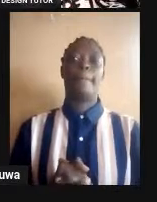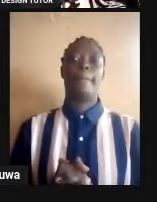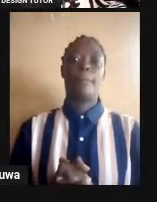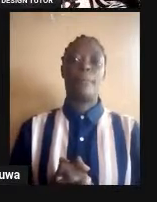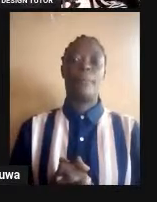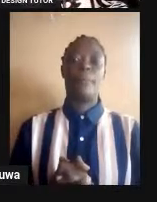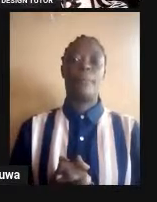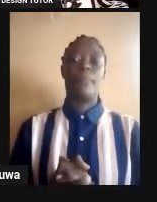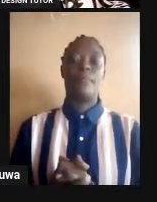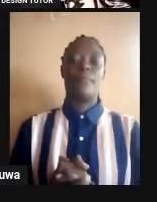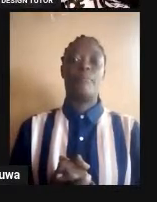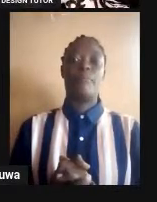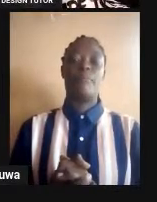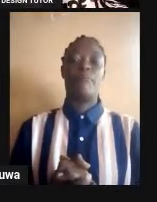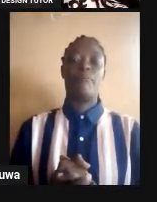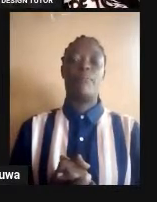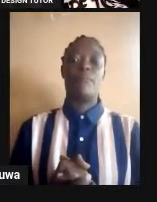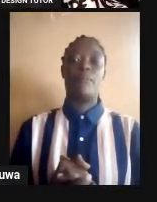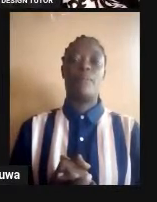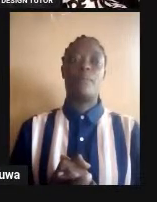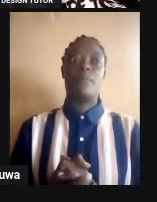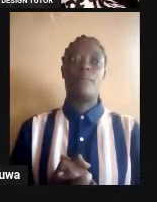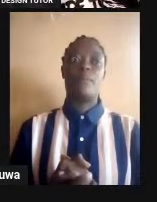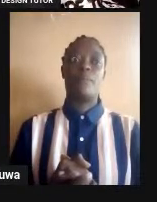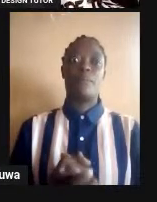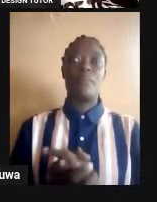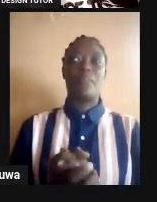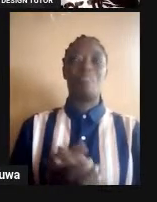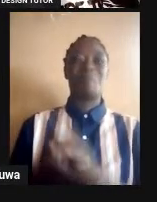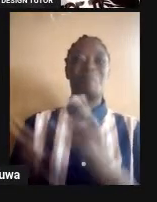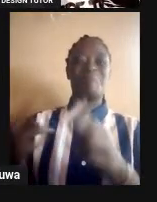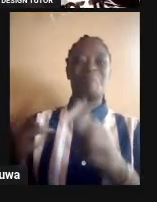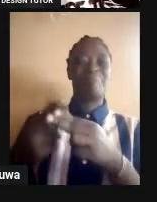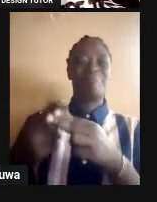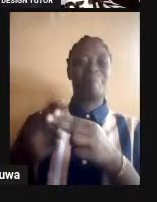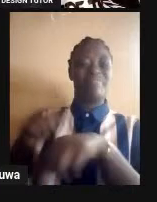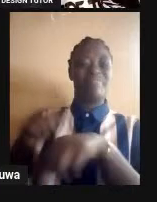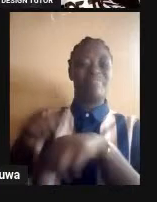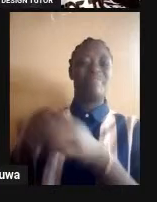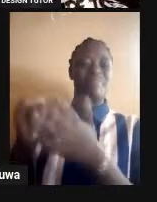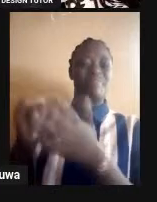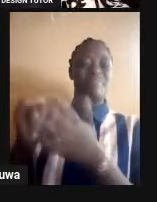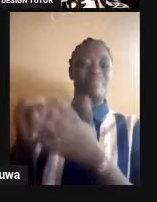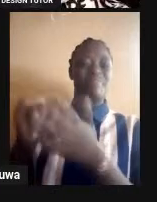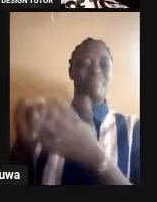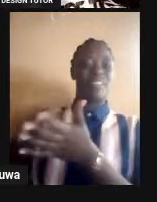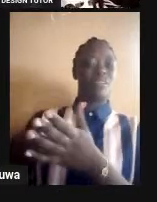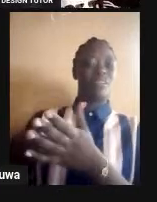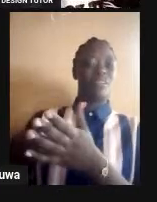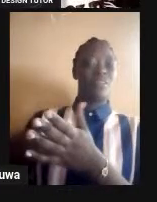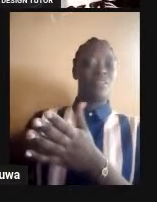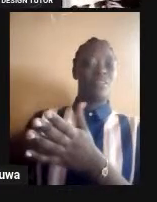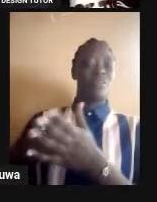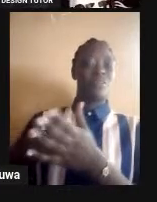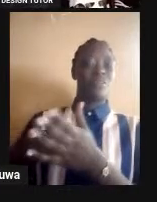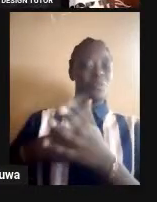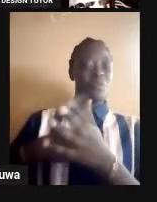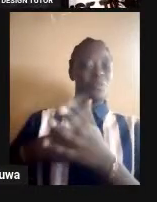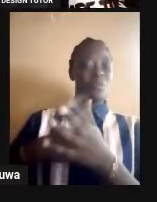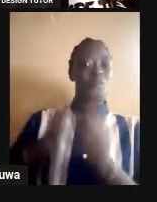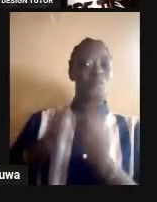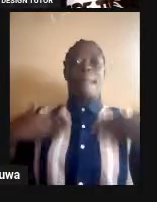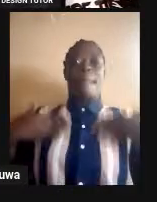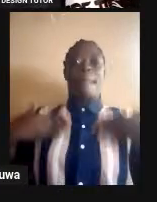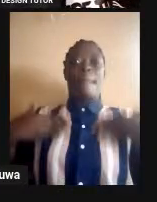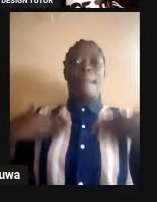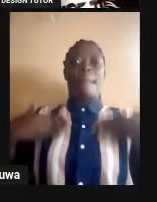It's actually been a while that we met, so happy New Year, happy Valentine to those of you that